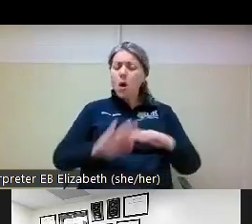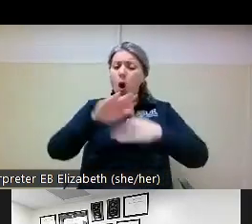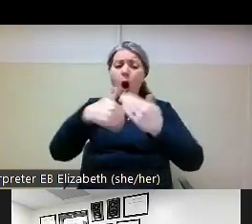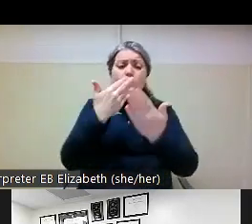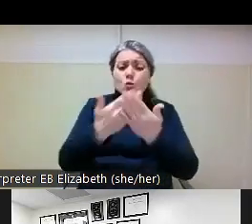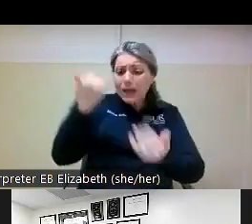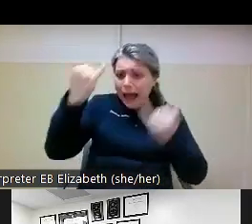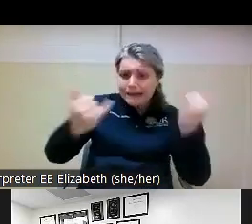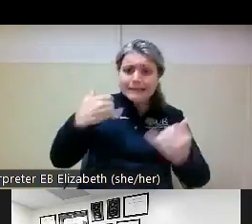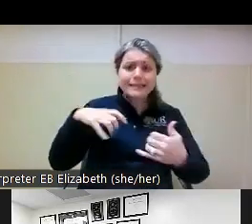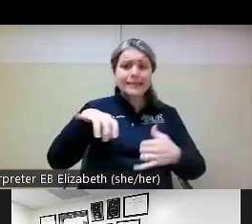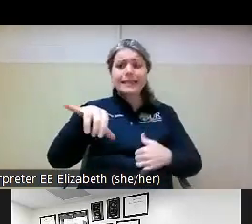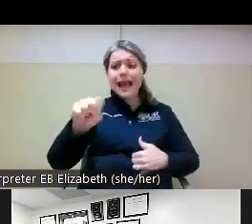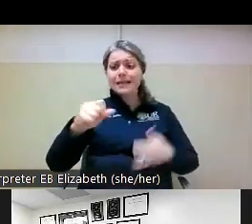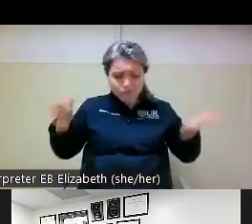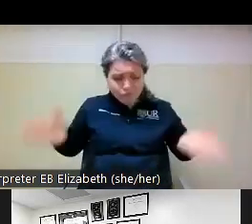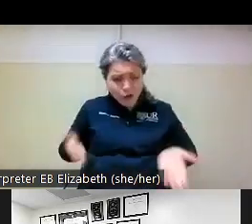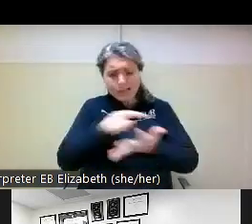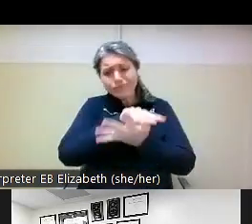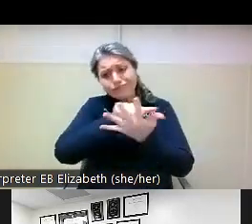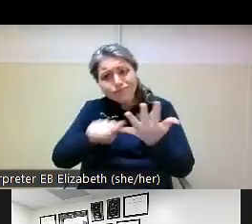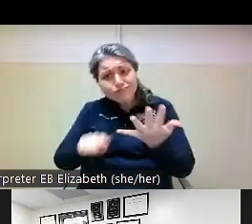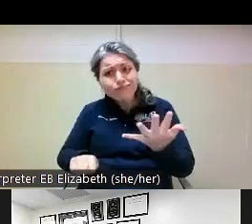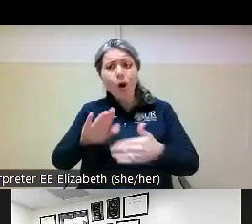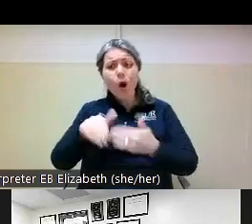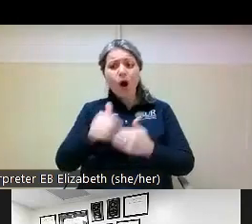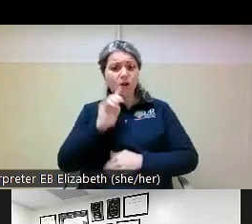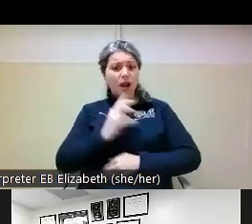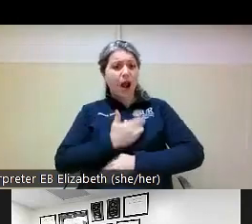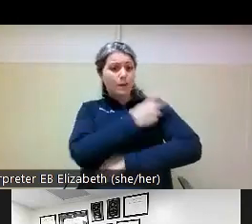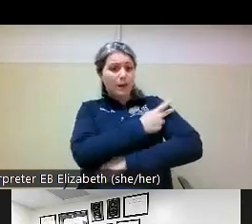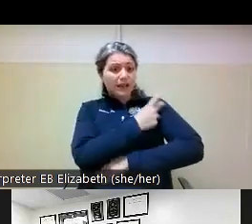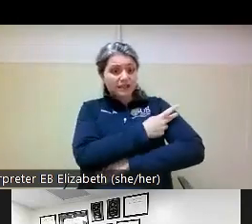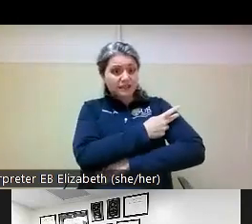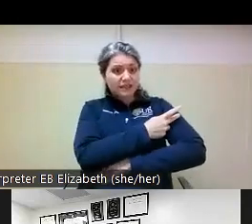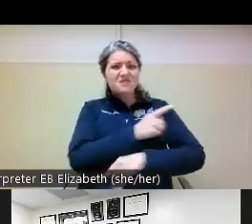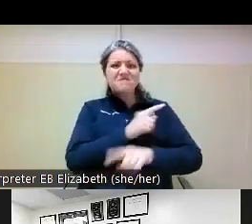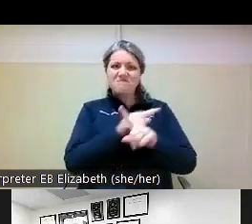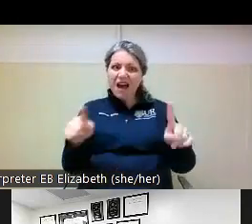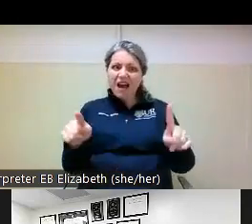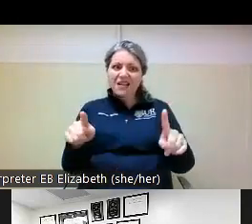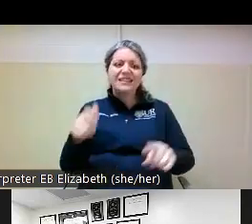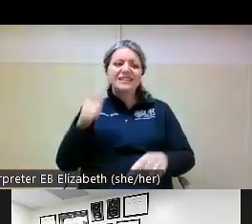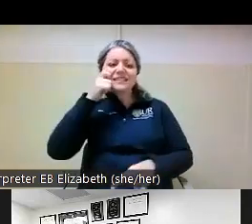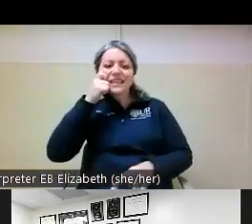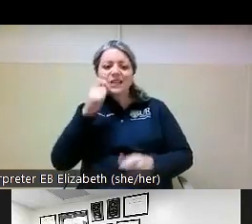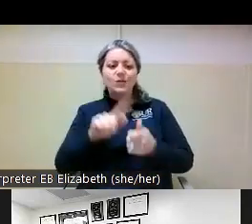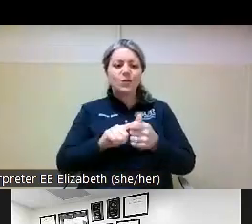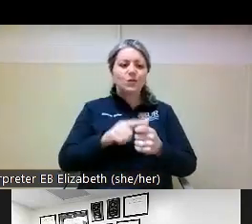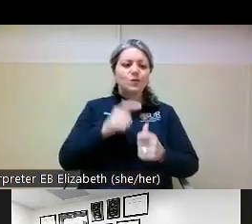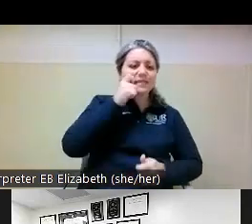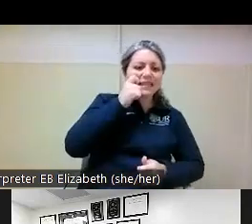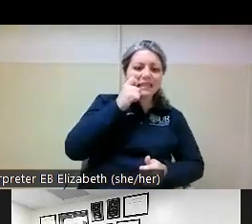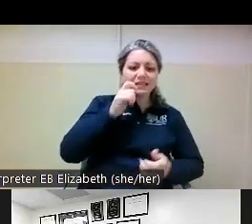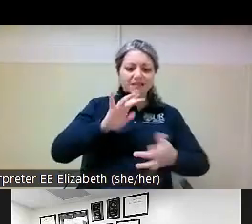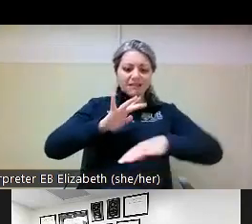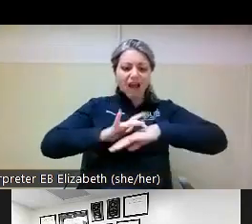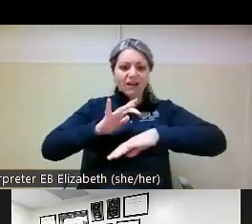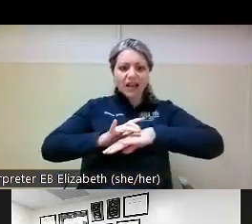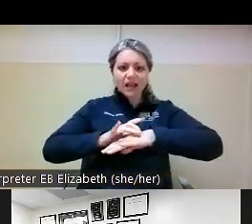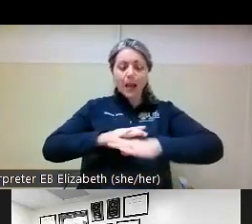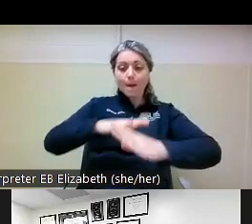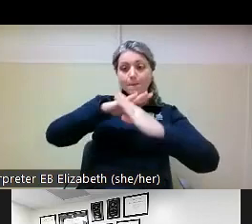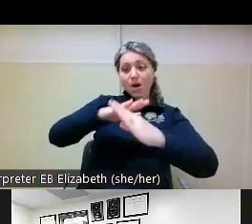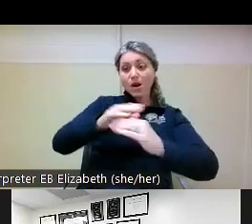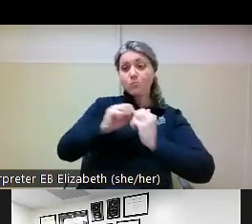and we encourage them among all of our patients. But because HPV is transmitted by skin-to-skin contact, barrier protection such as